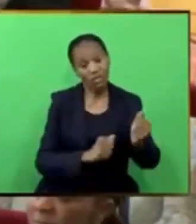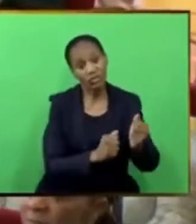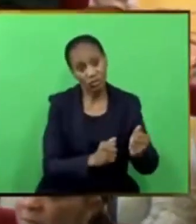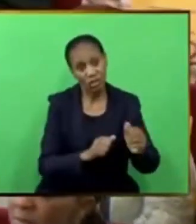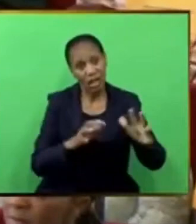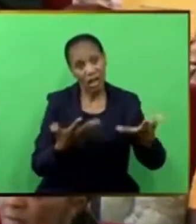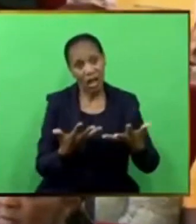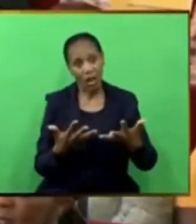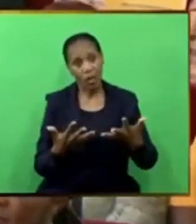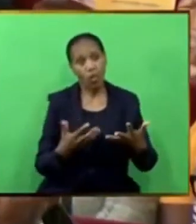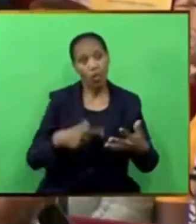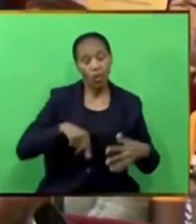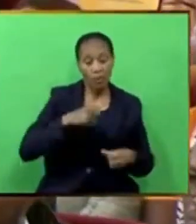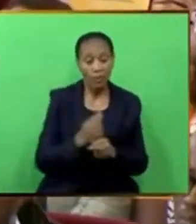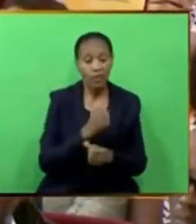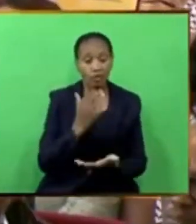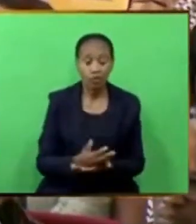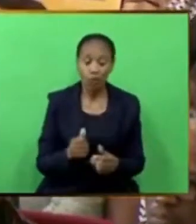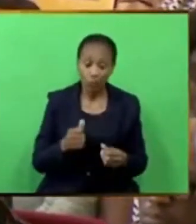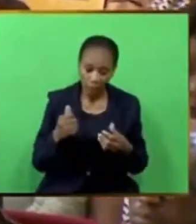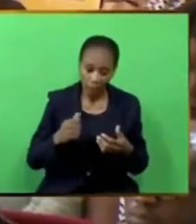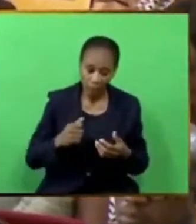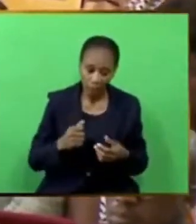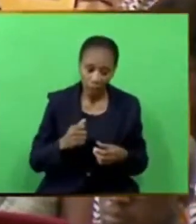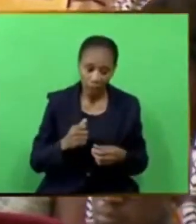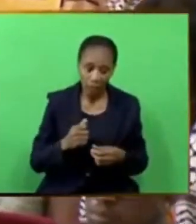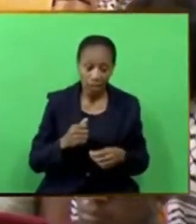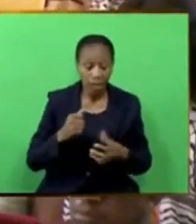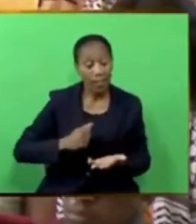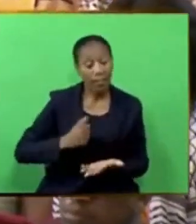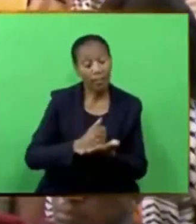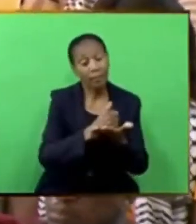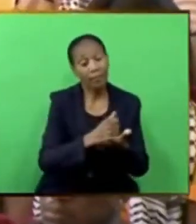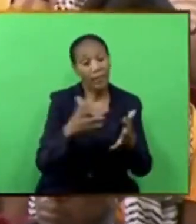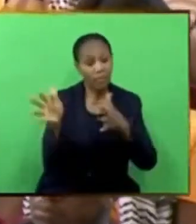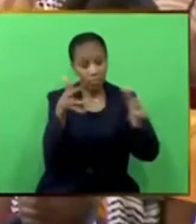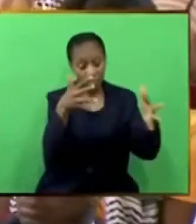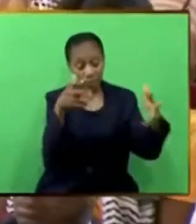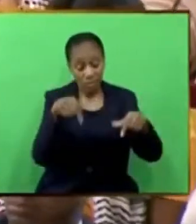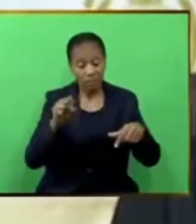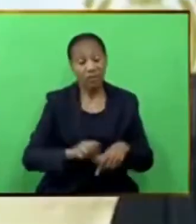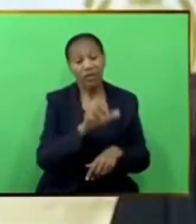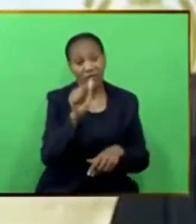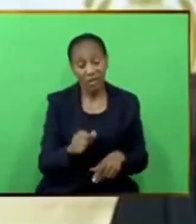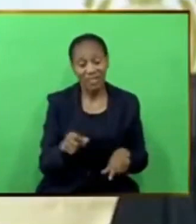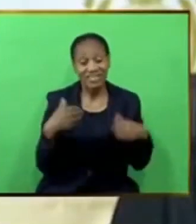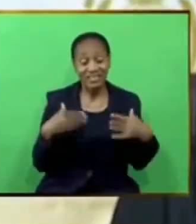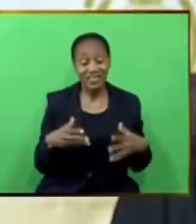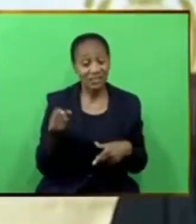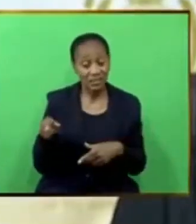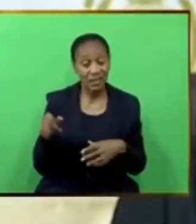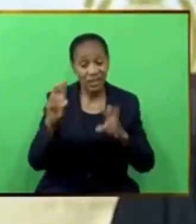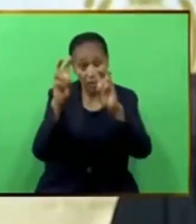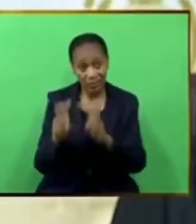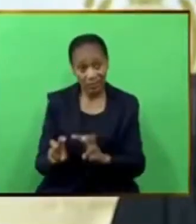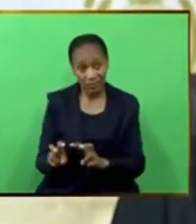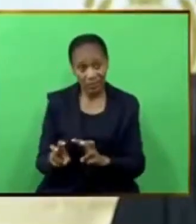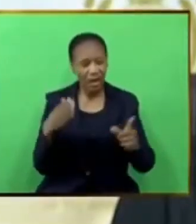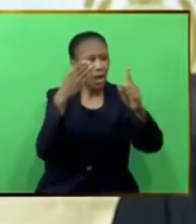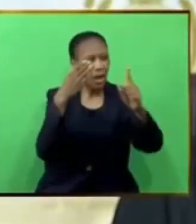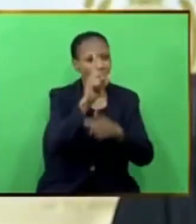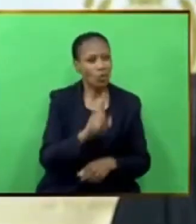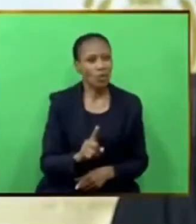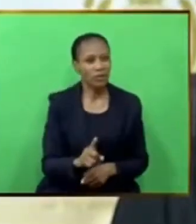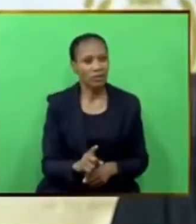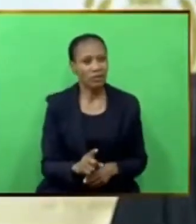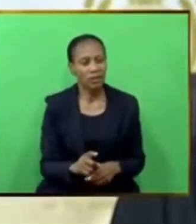energy vehicle production and consumption in South Africa. Starting with electric vehicles, it aims to transition